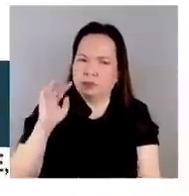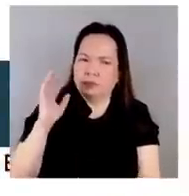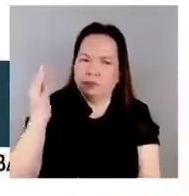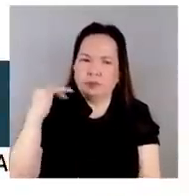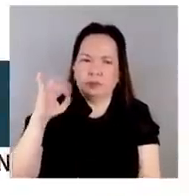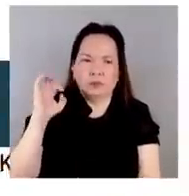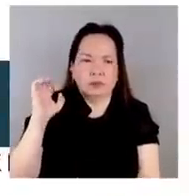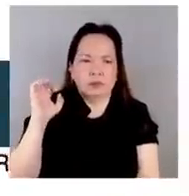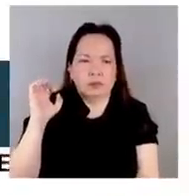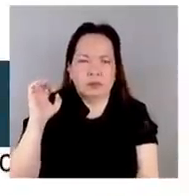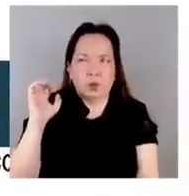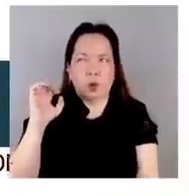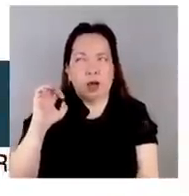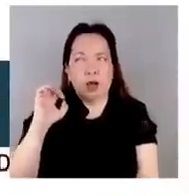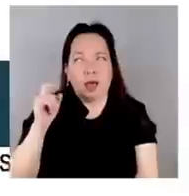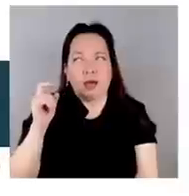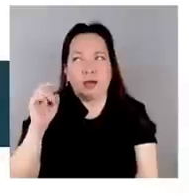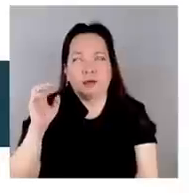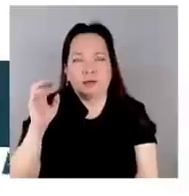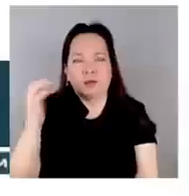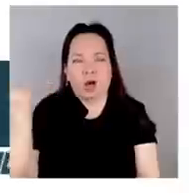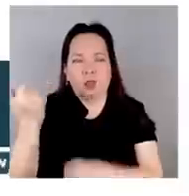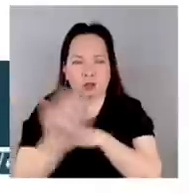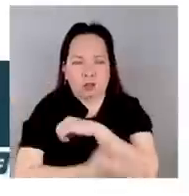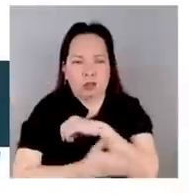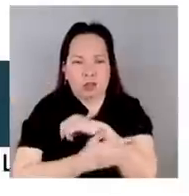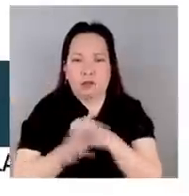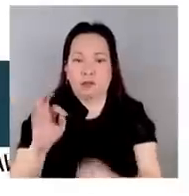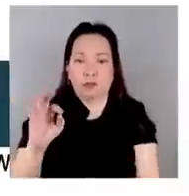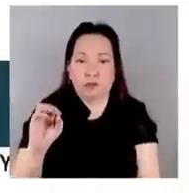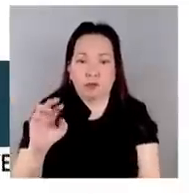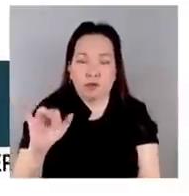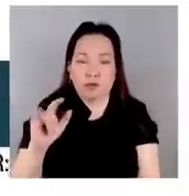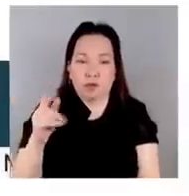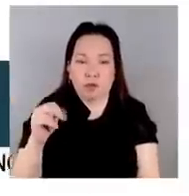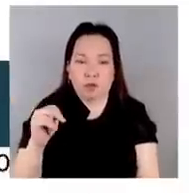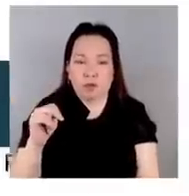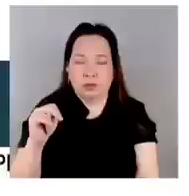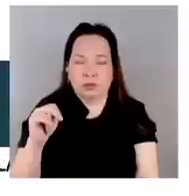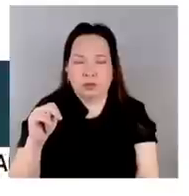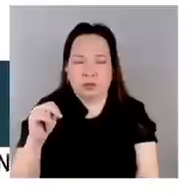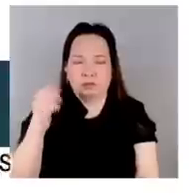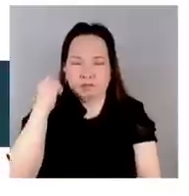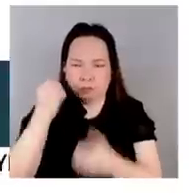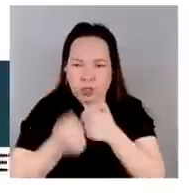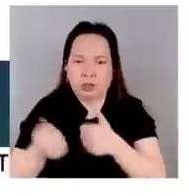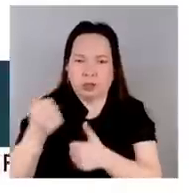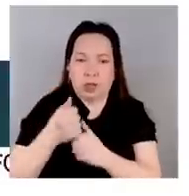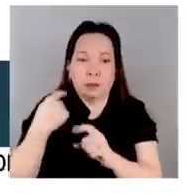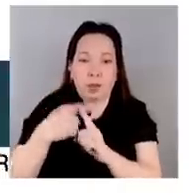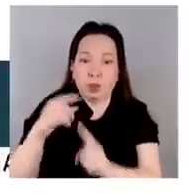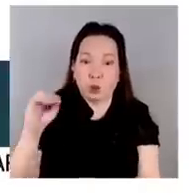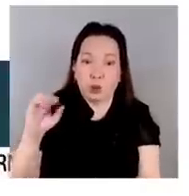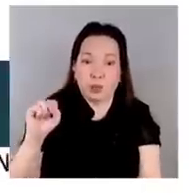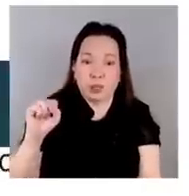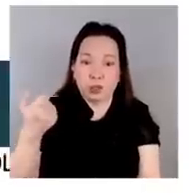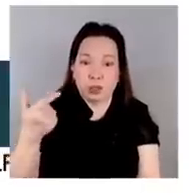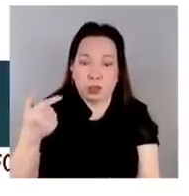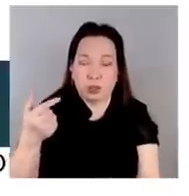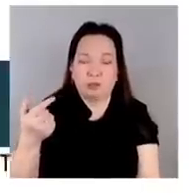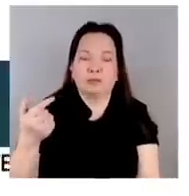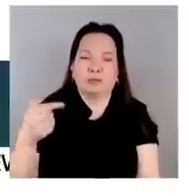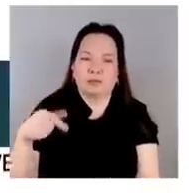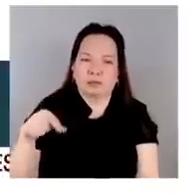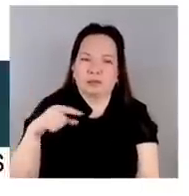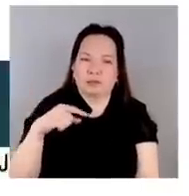foreign secretary and also by the Solicitor General that, you know, questioning this very idea that what has happened